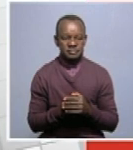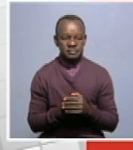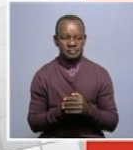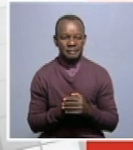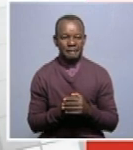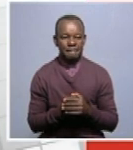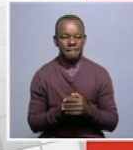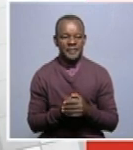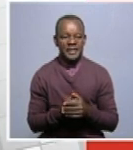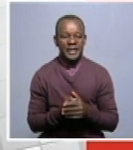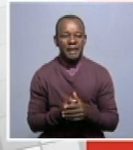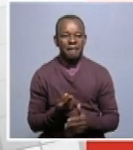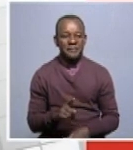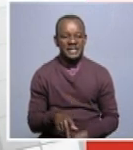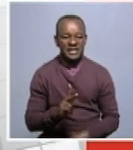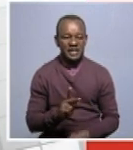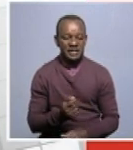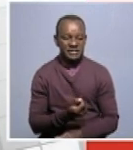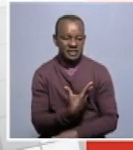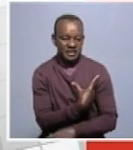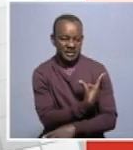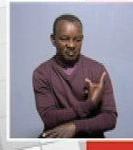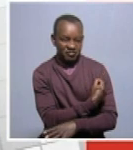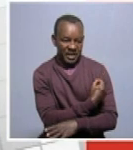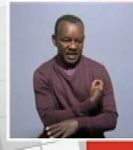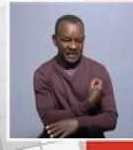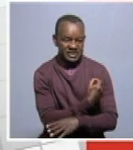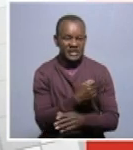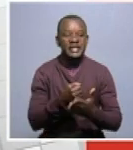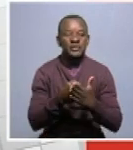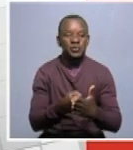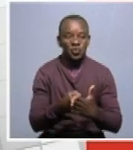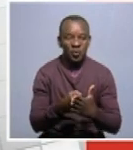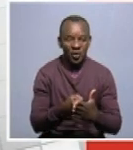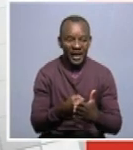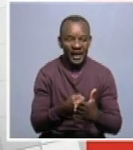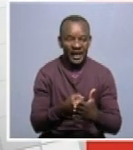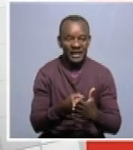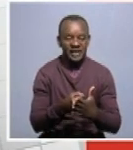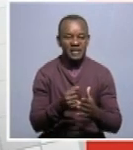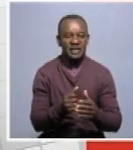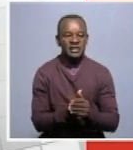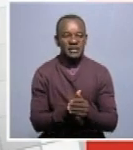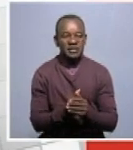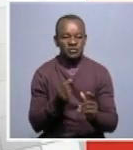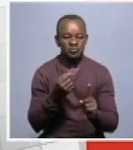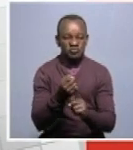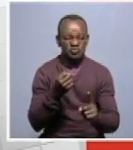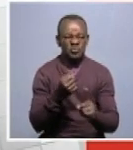vaccine, at least theoretically. Mm-hmm. But however, the good news is that our immune system